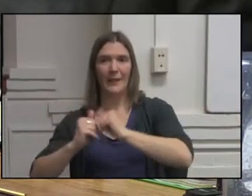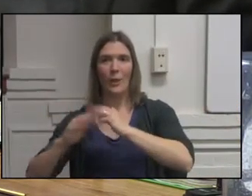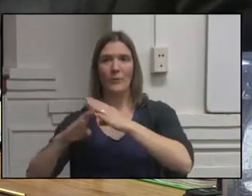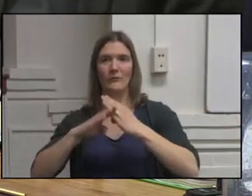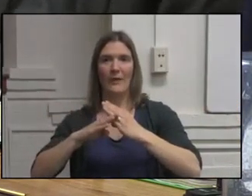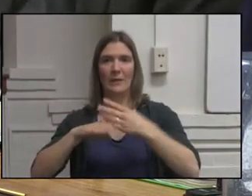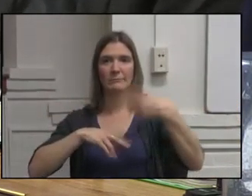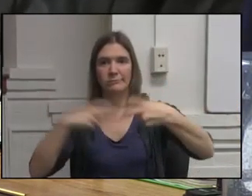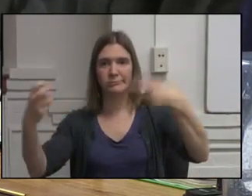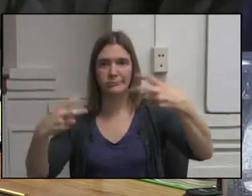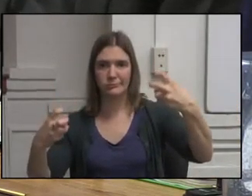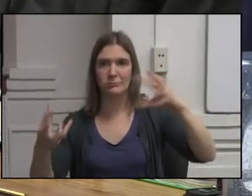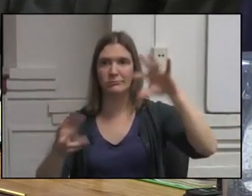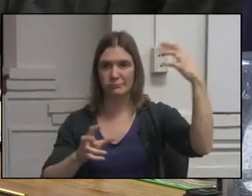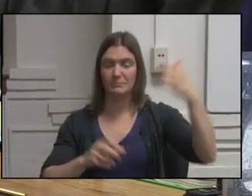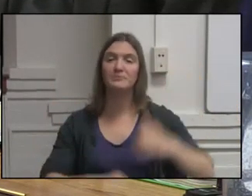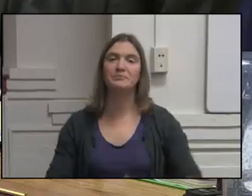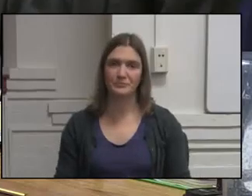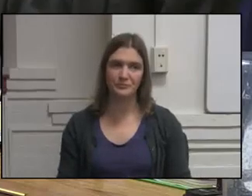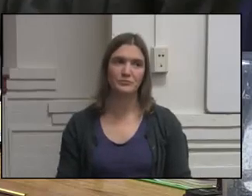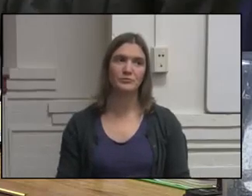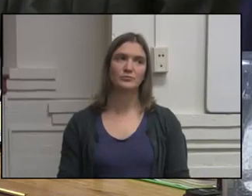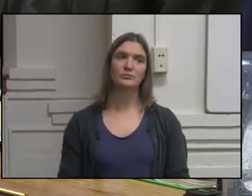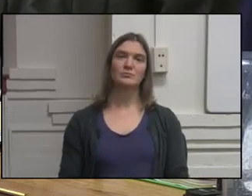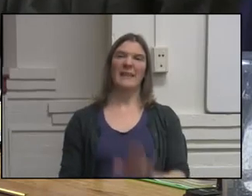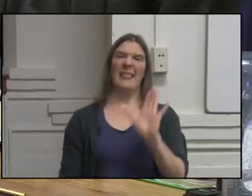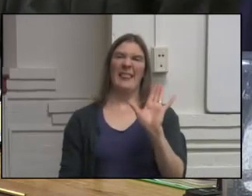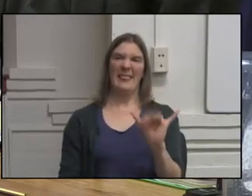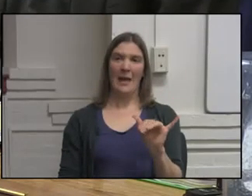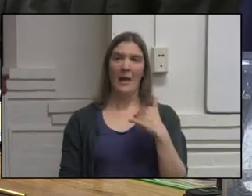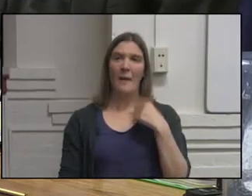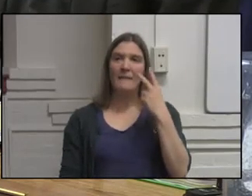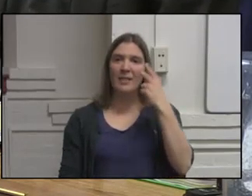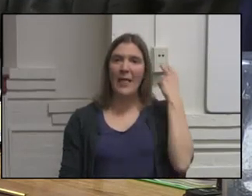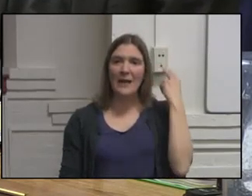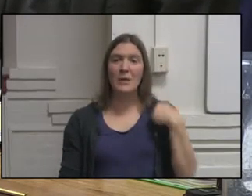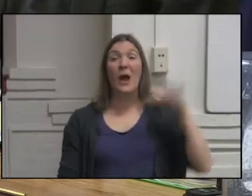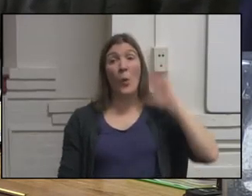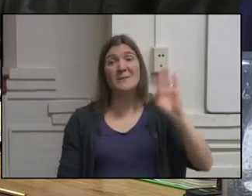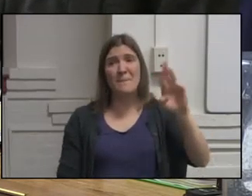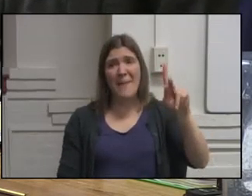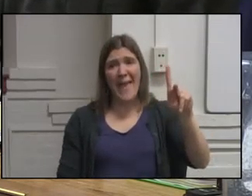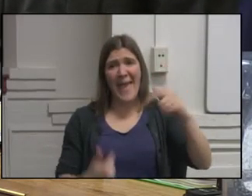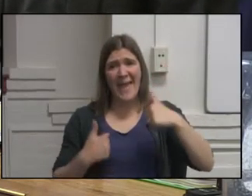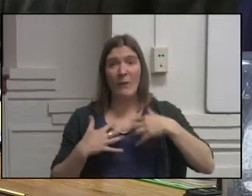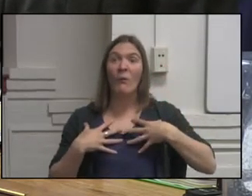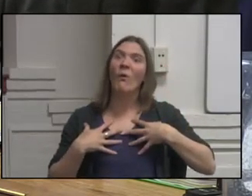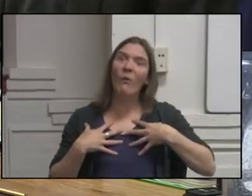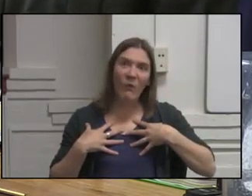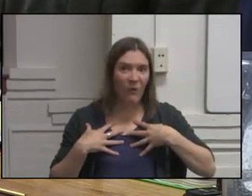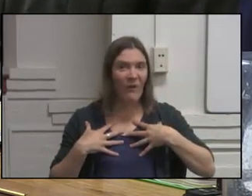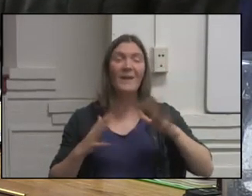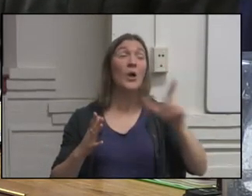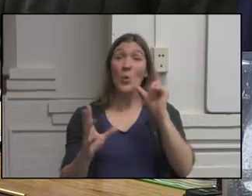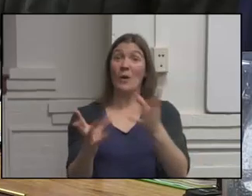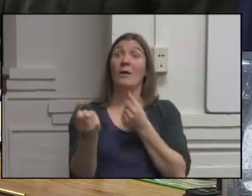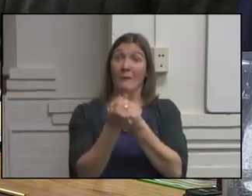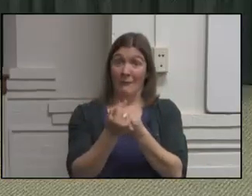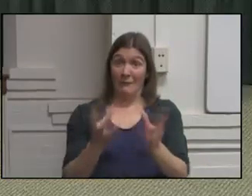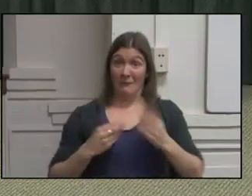control, part two, other controls relating to cash or risk. This is giving me flashbacks to being in banking. All those in